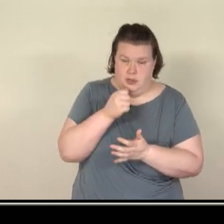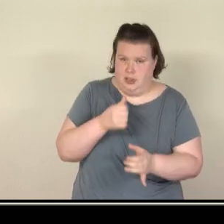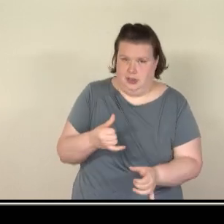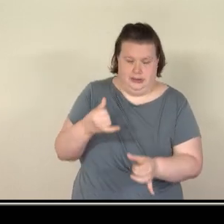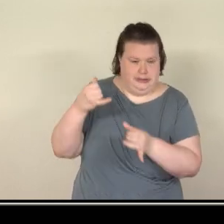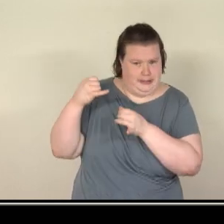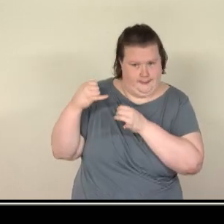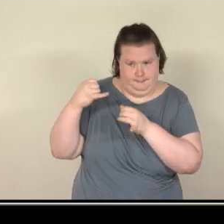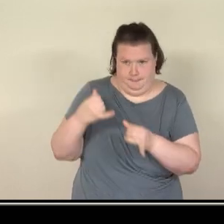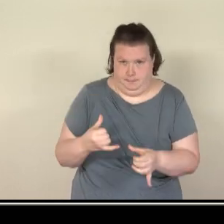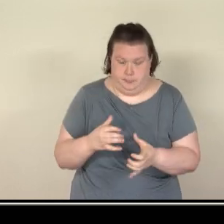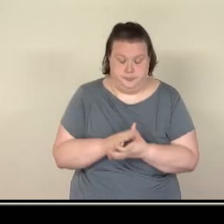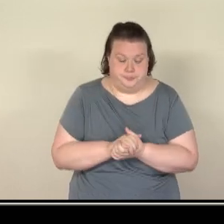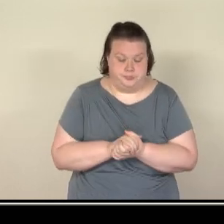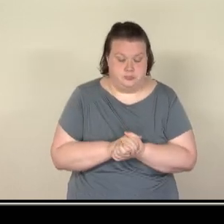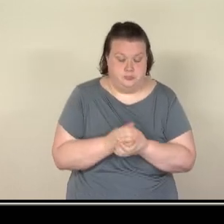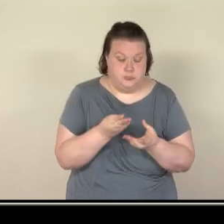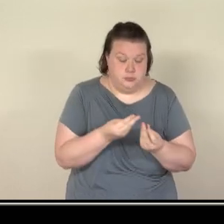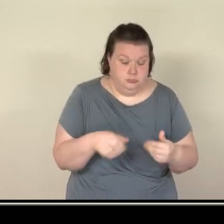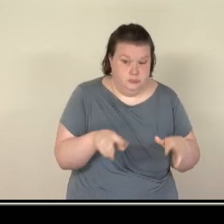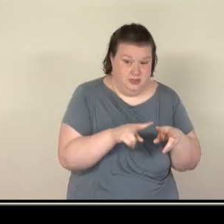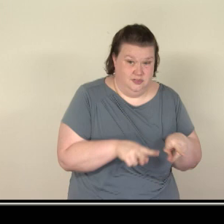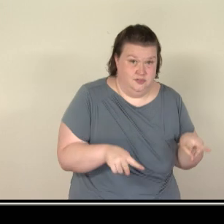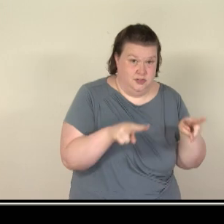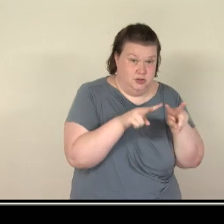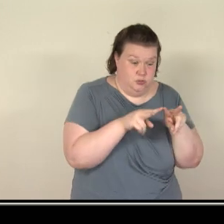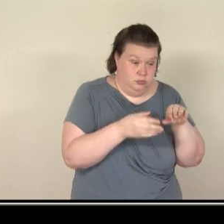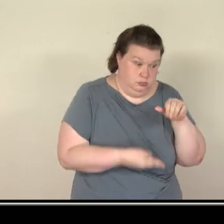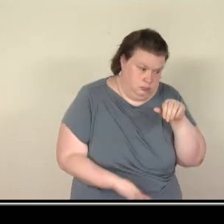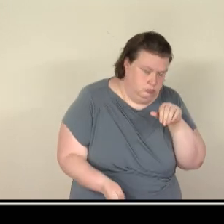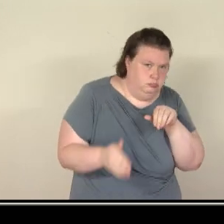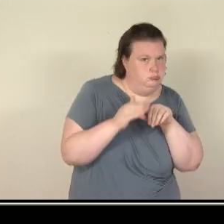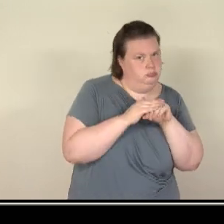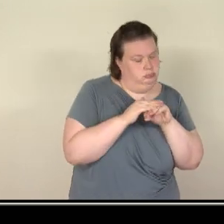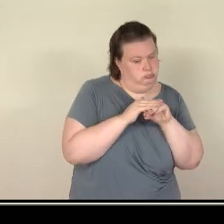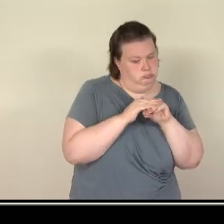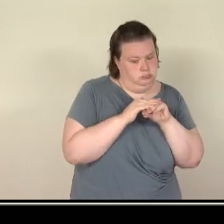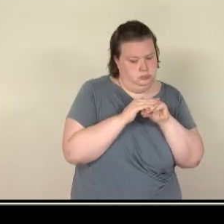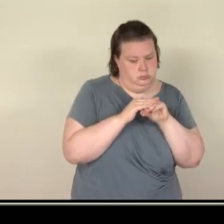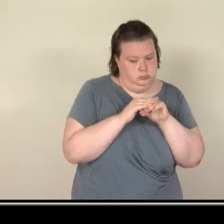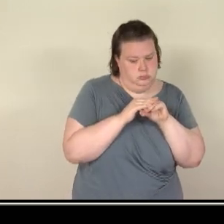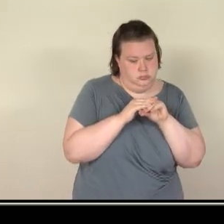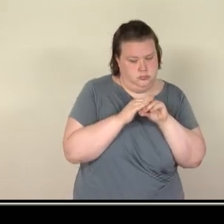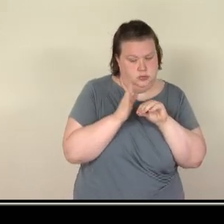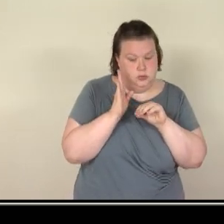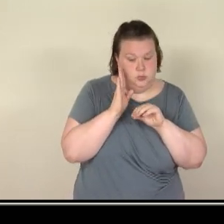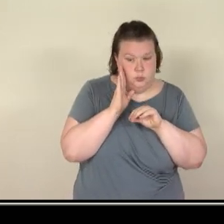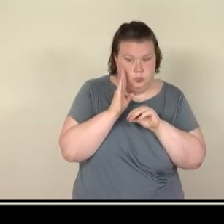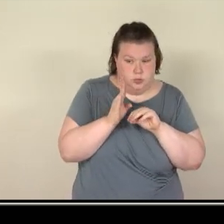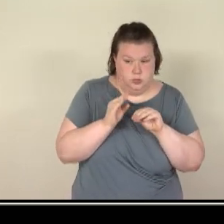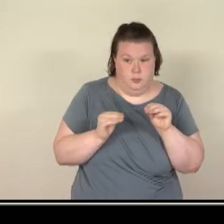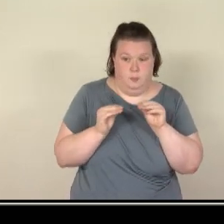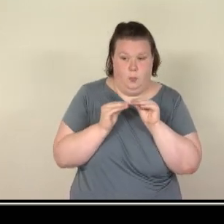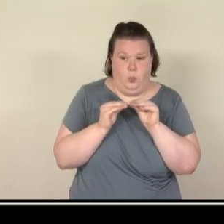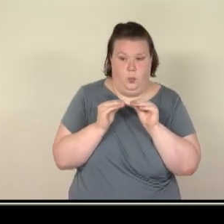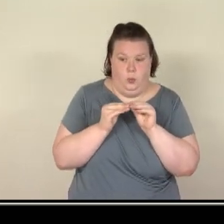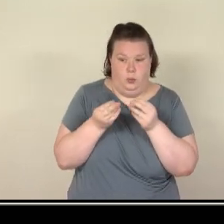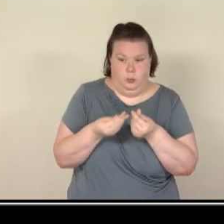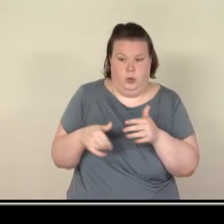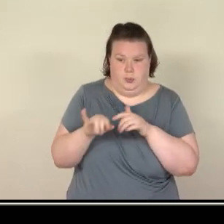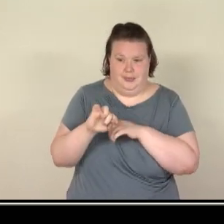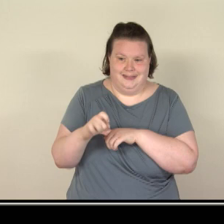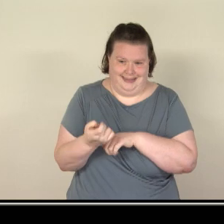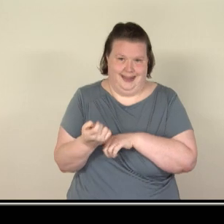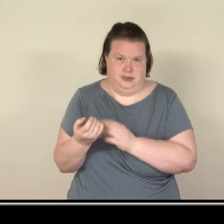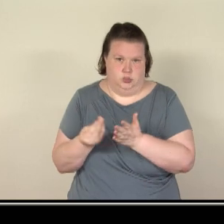past. Now, because our property values went up so much, we're going to pick up a lot of property tax